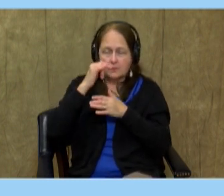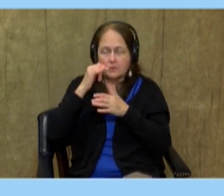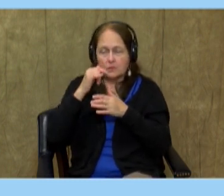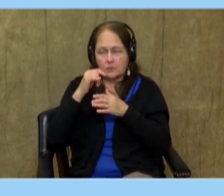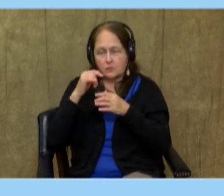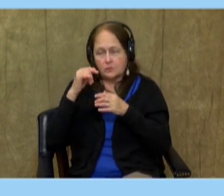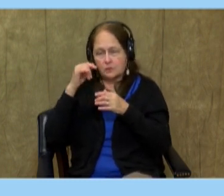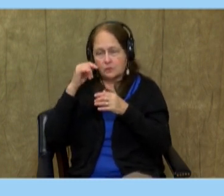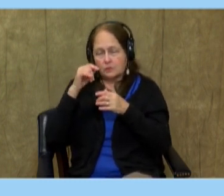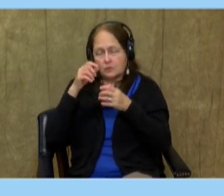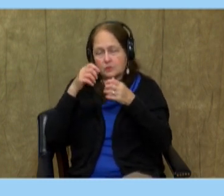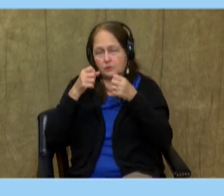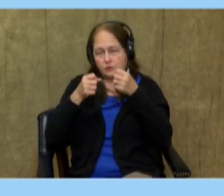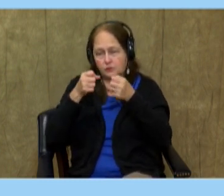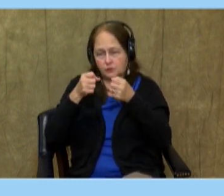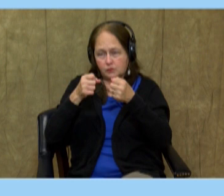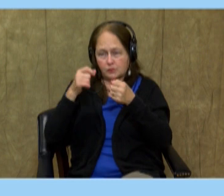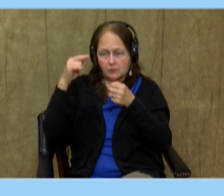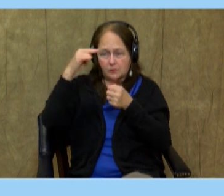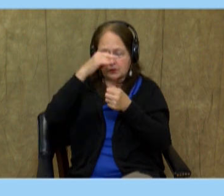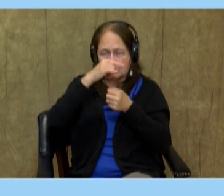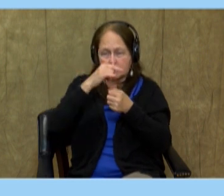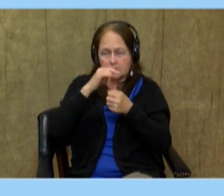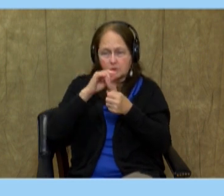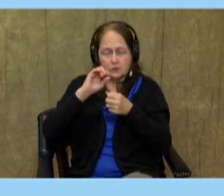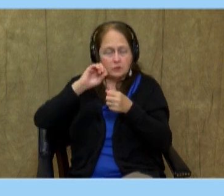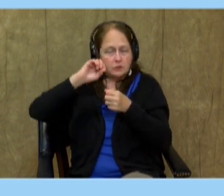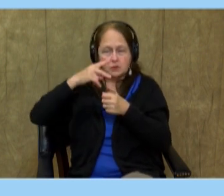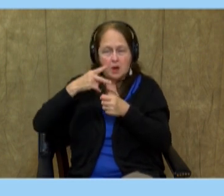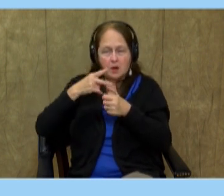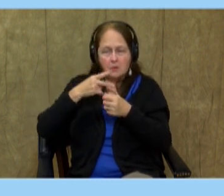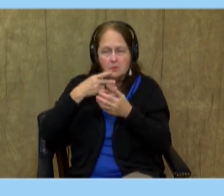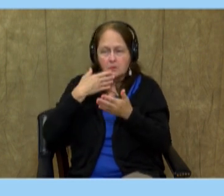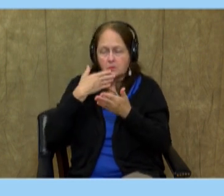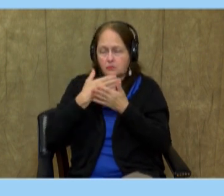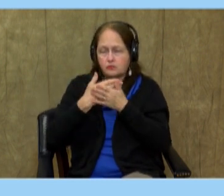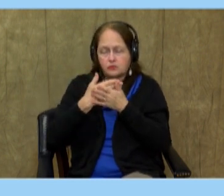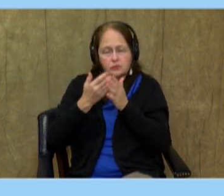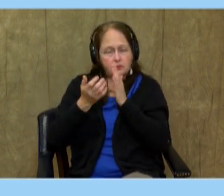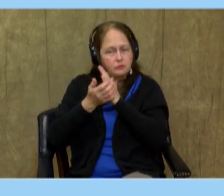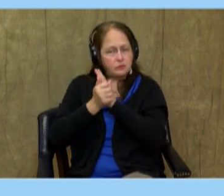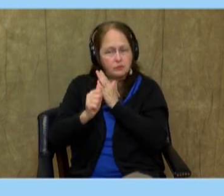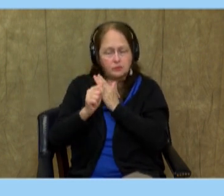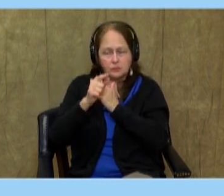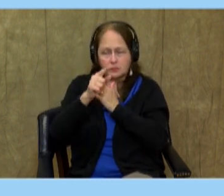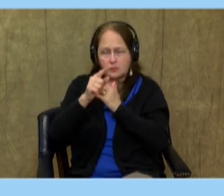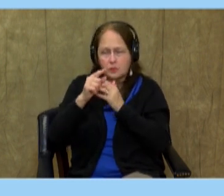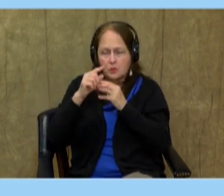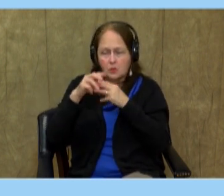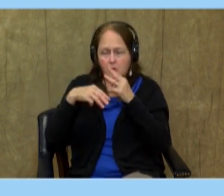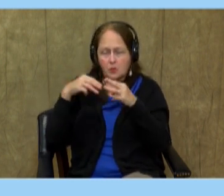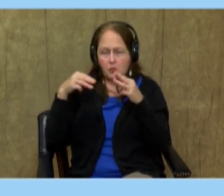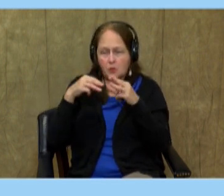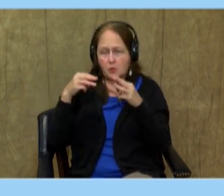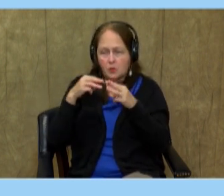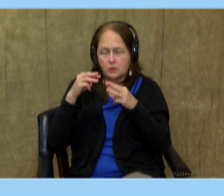pilots. The top of their craft, a lot of them were World War II vets.